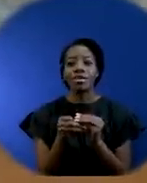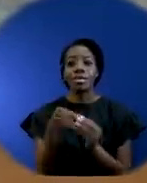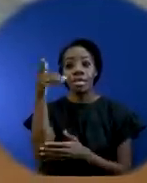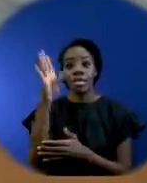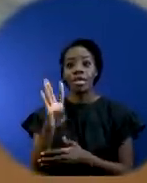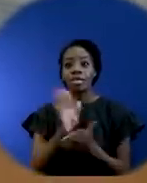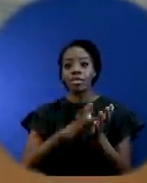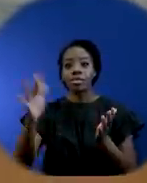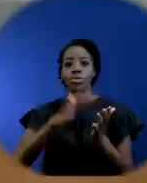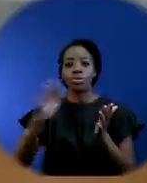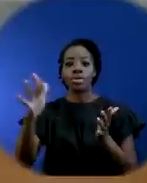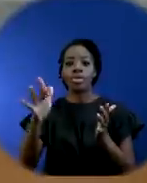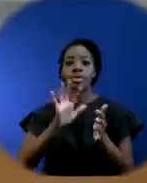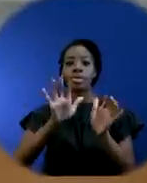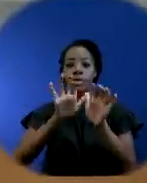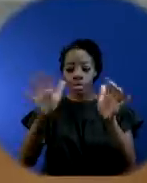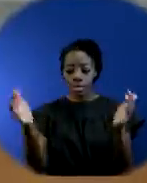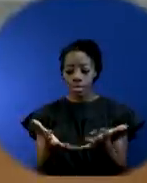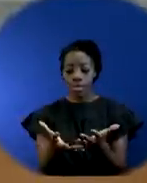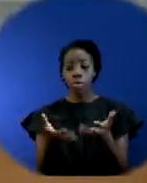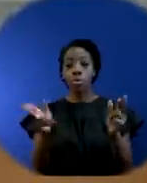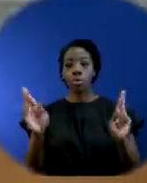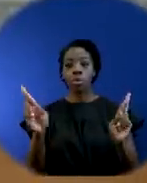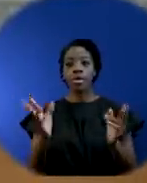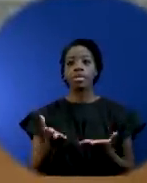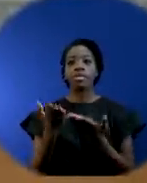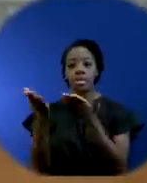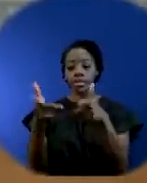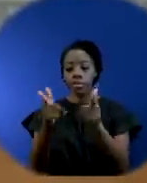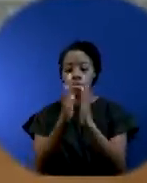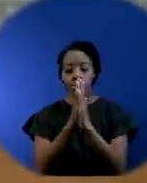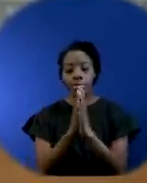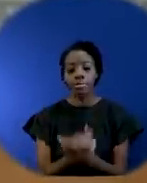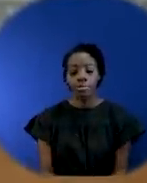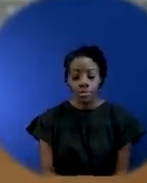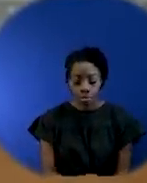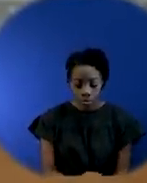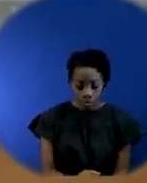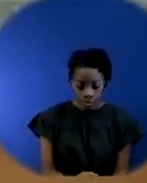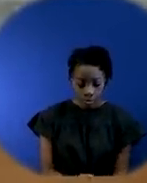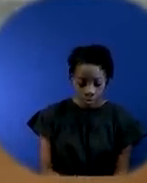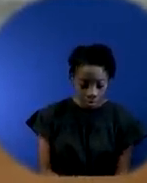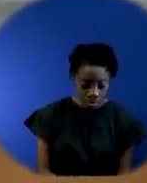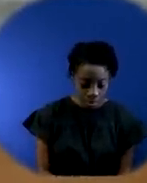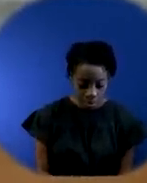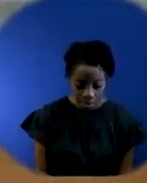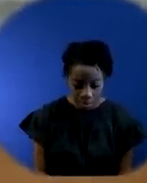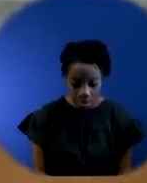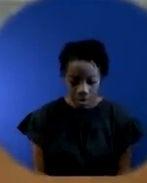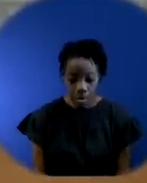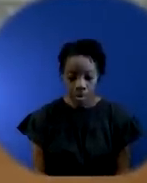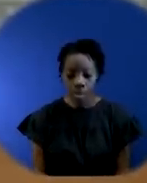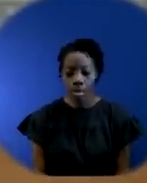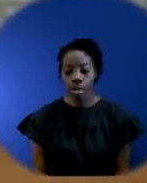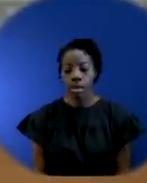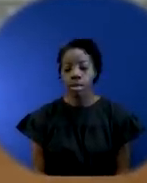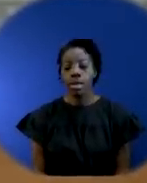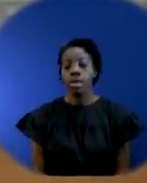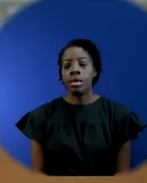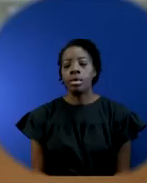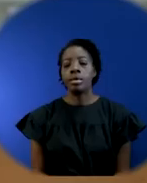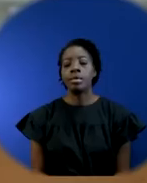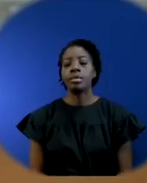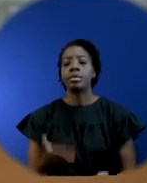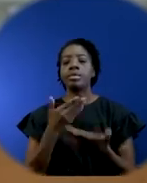earth. As we prepare to give this Sunday afternoon, let's pray as we consecrate our gifts. Gracious God, we thank you for the privilege of